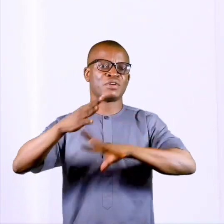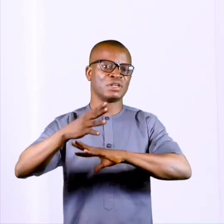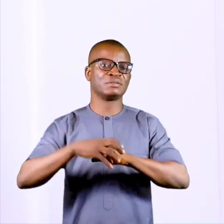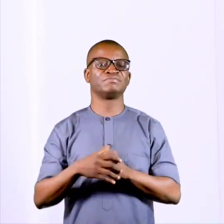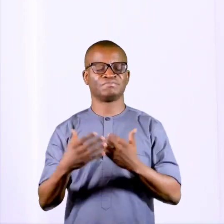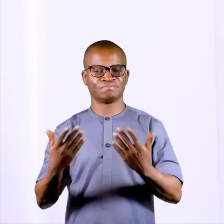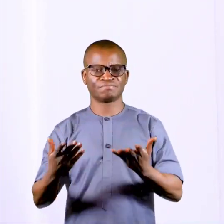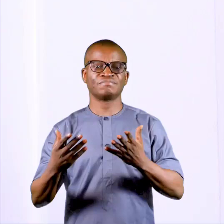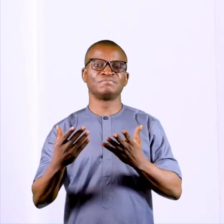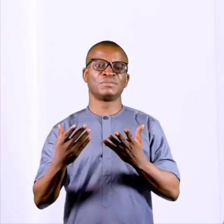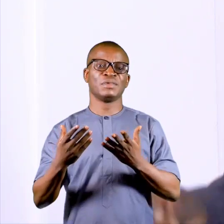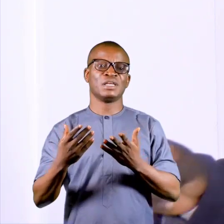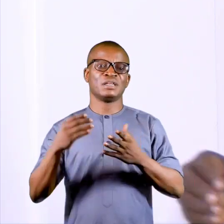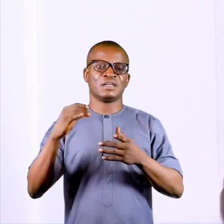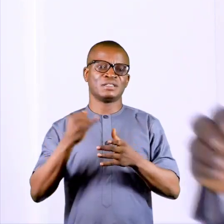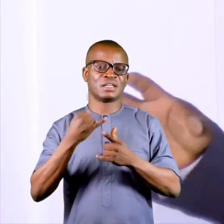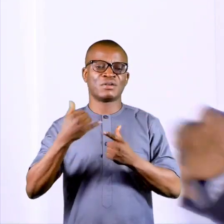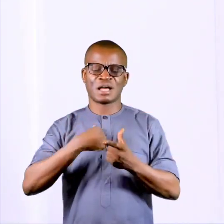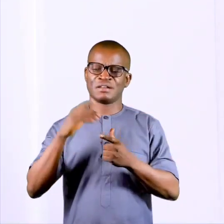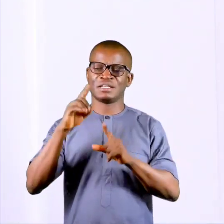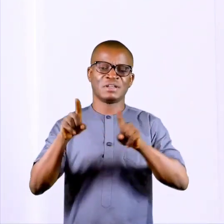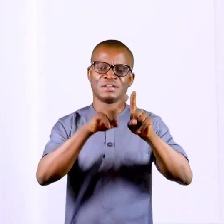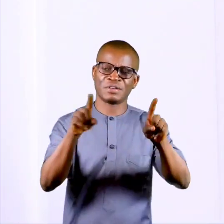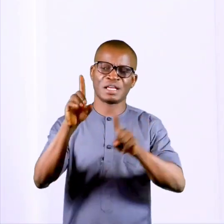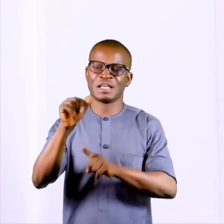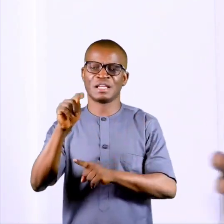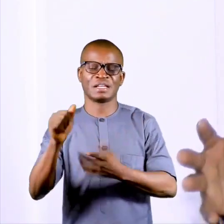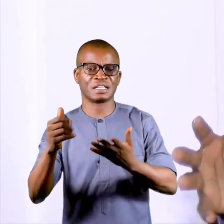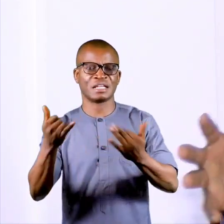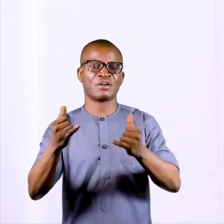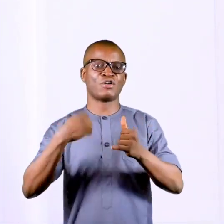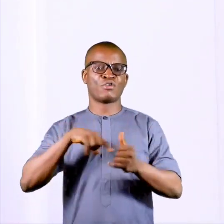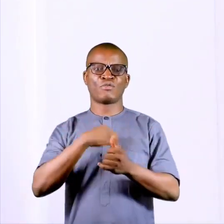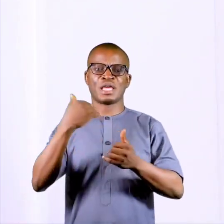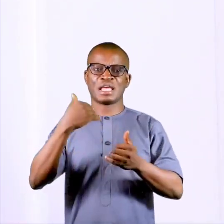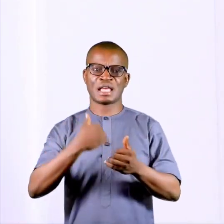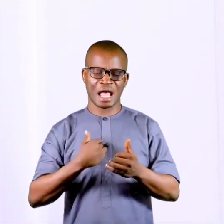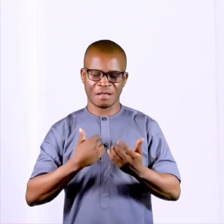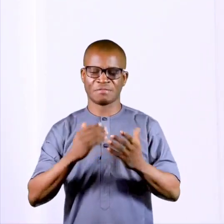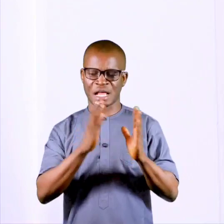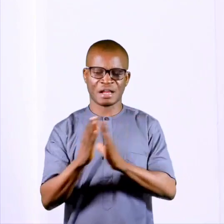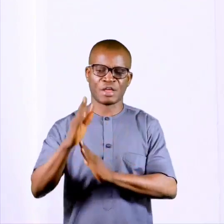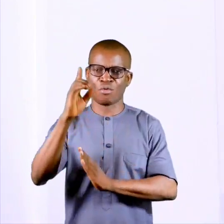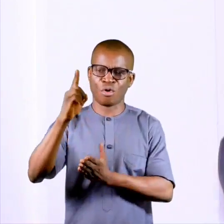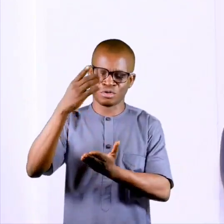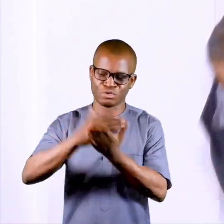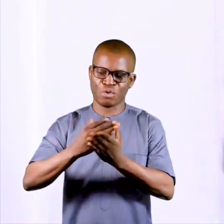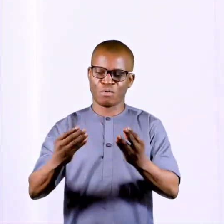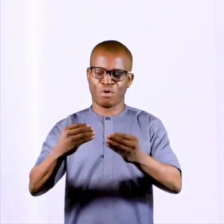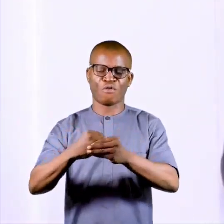that such data, instead of having a kind of disjointed data here and there, we have a pool, a kind of a one-stop shop for